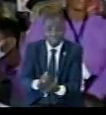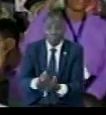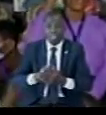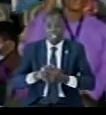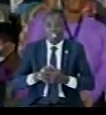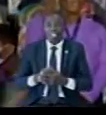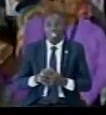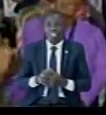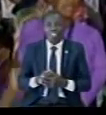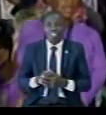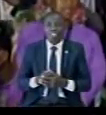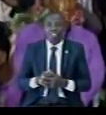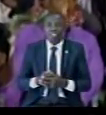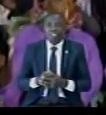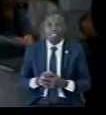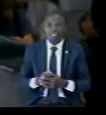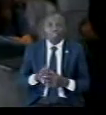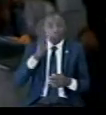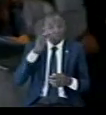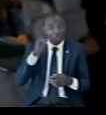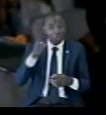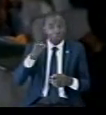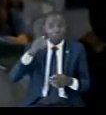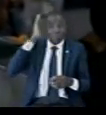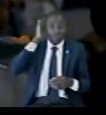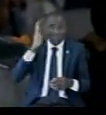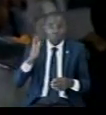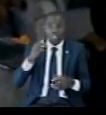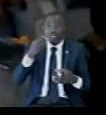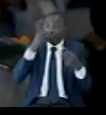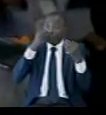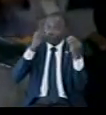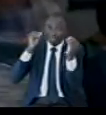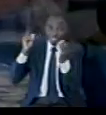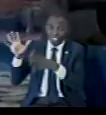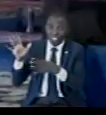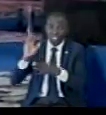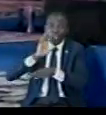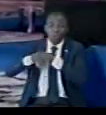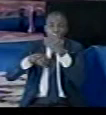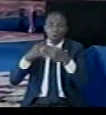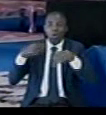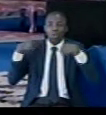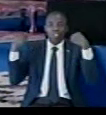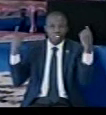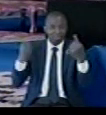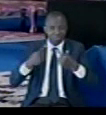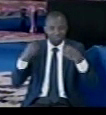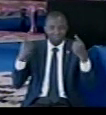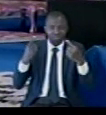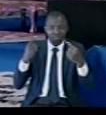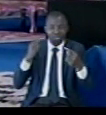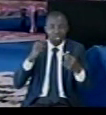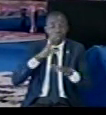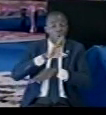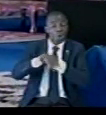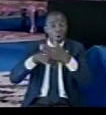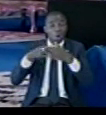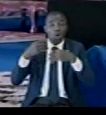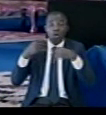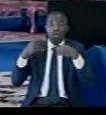Amen. You will forsake all iniquity, all